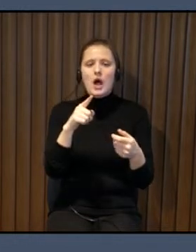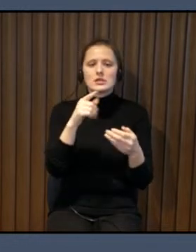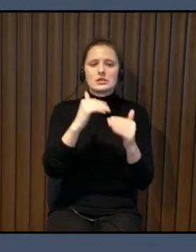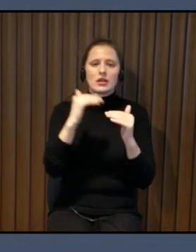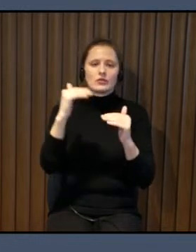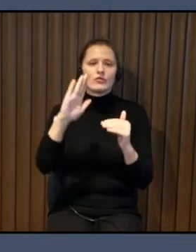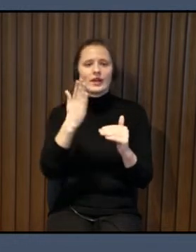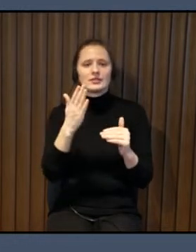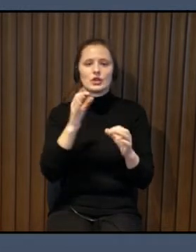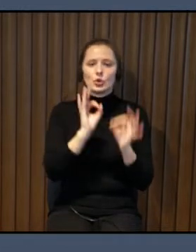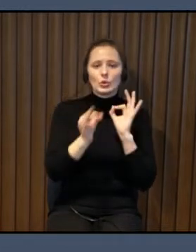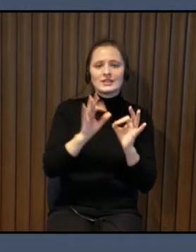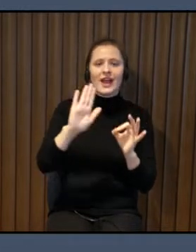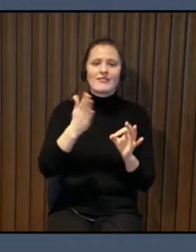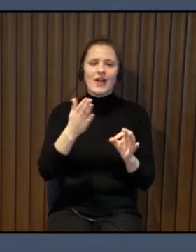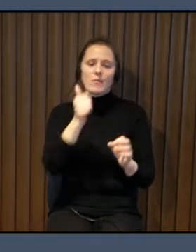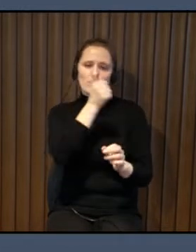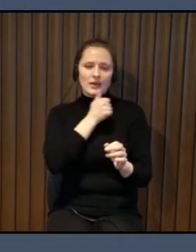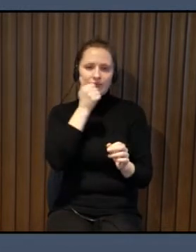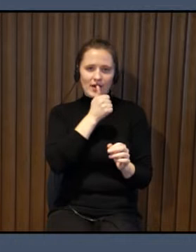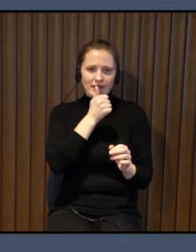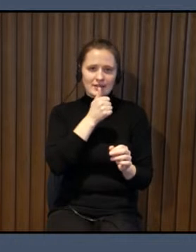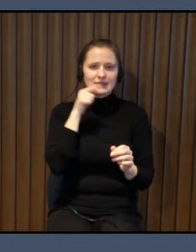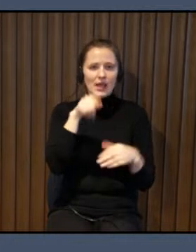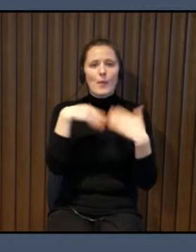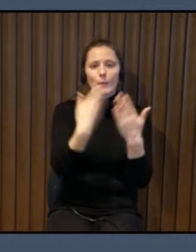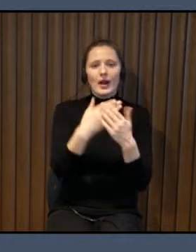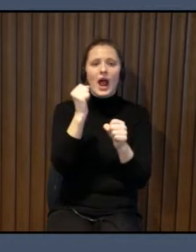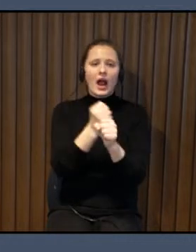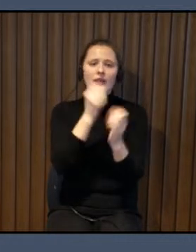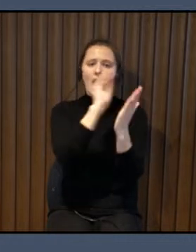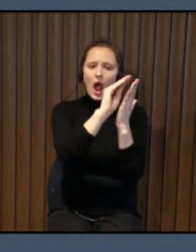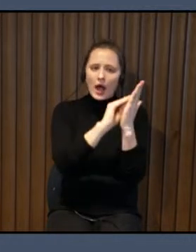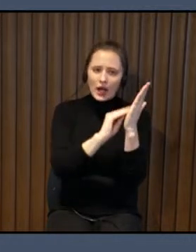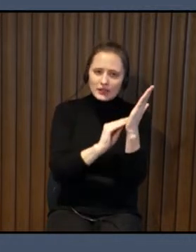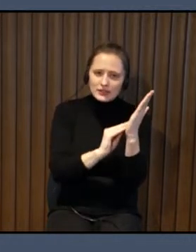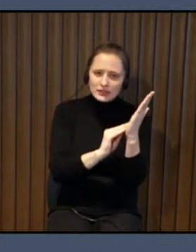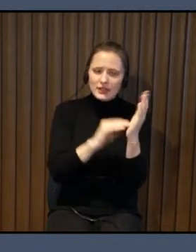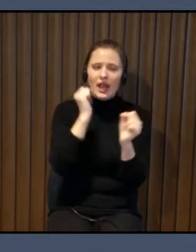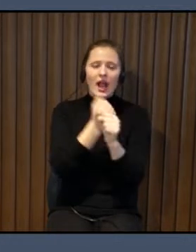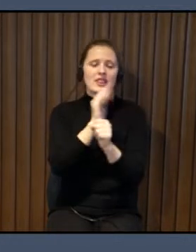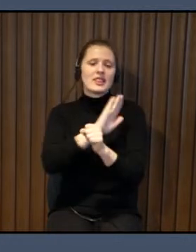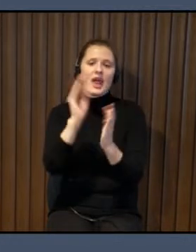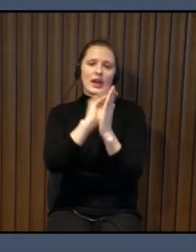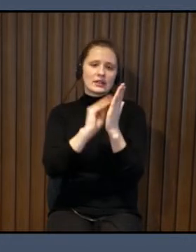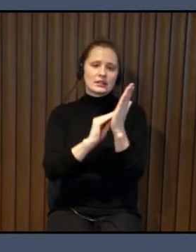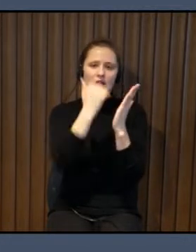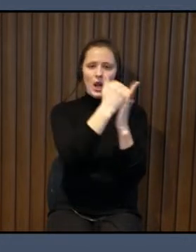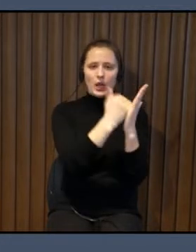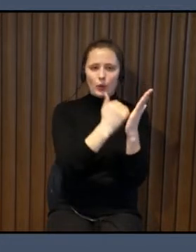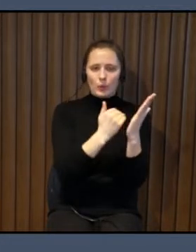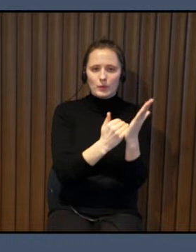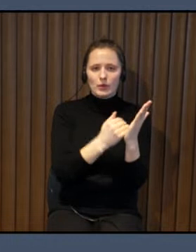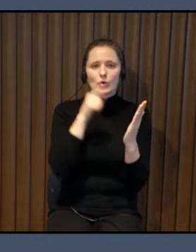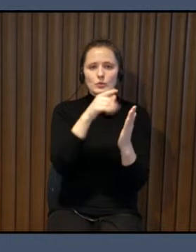status, be it subjects of public or private law. Those can be either written or